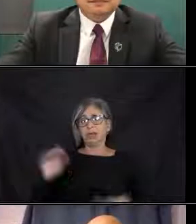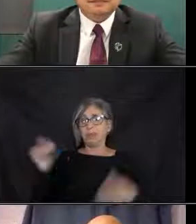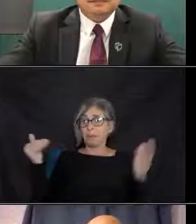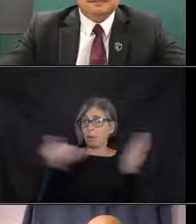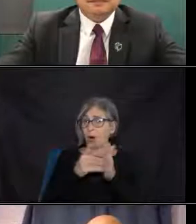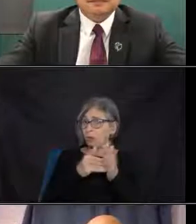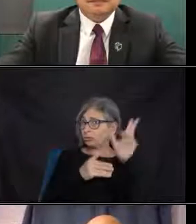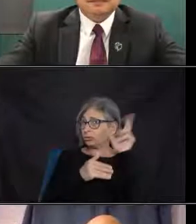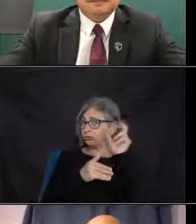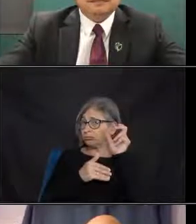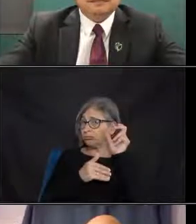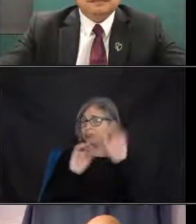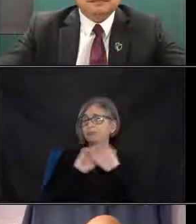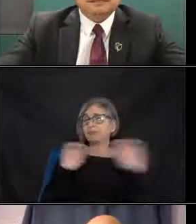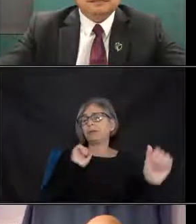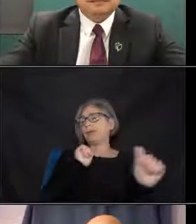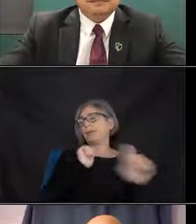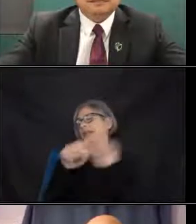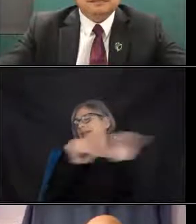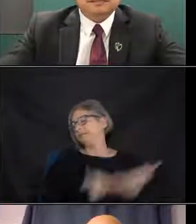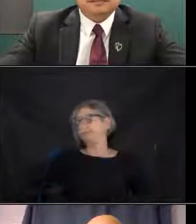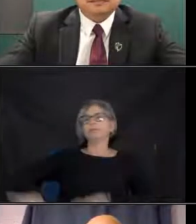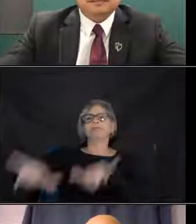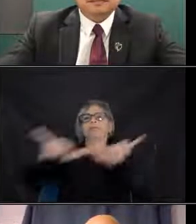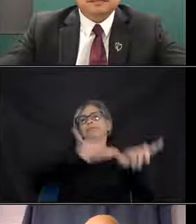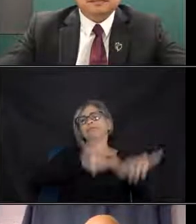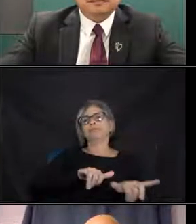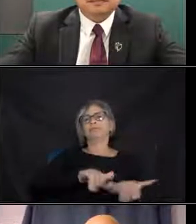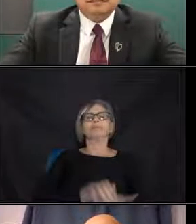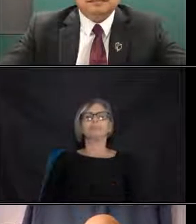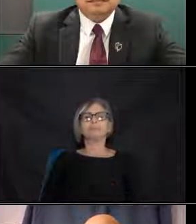opposed? Hearing none, motion passes unanimously.